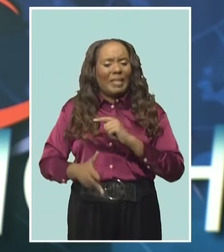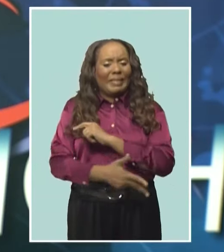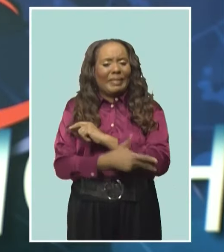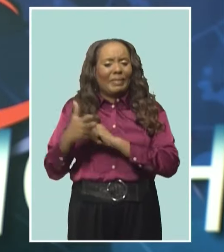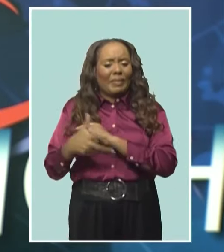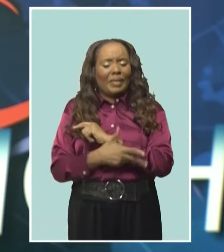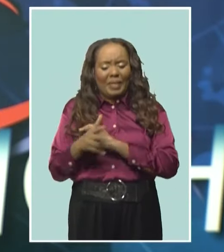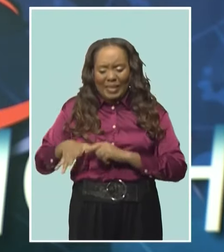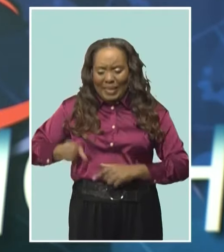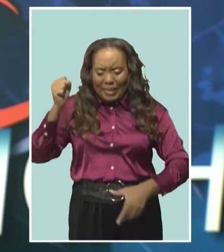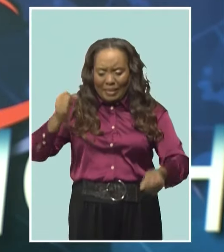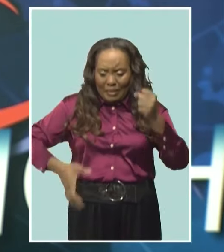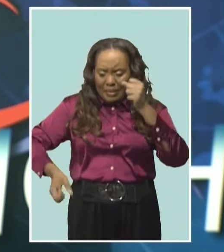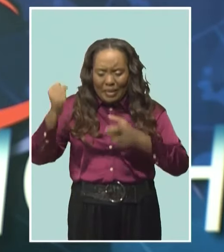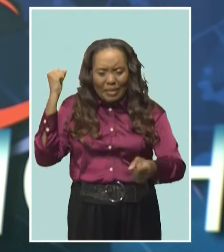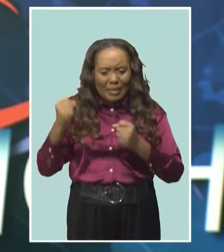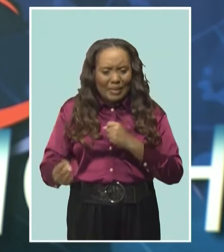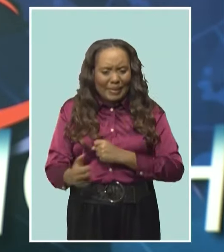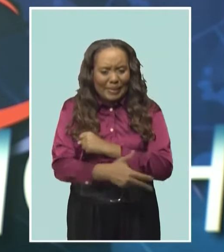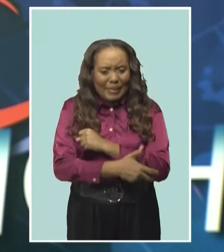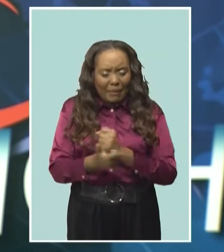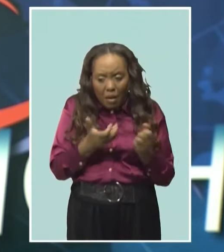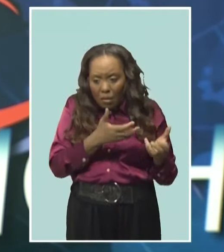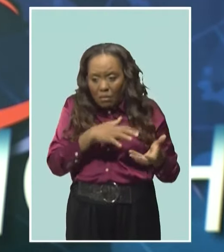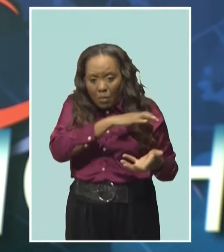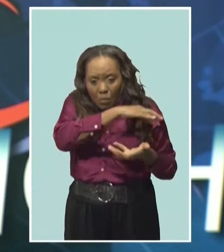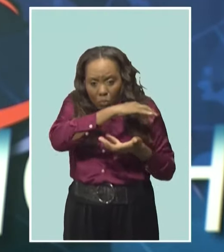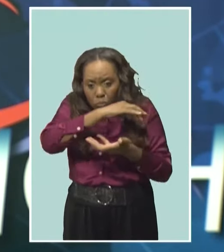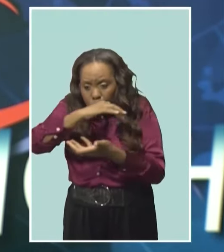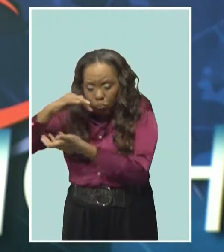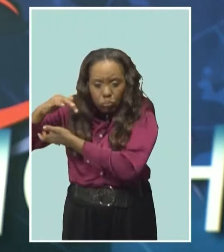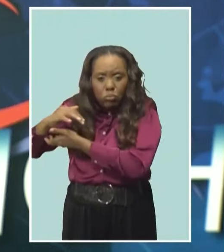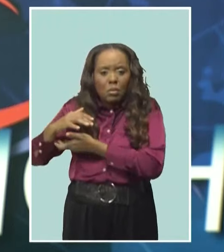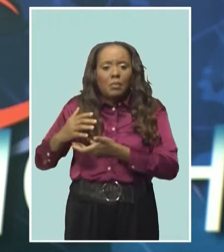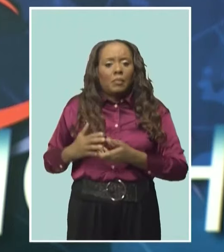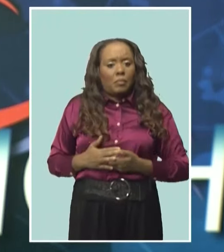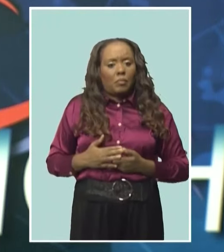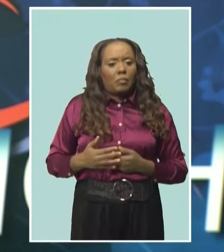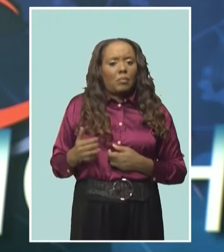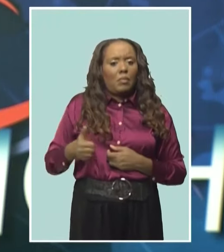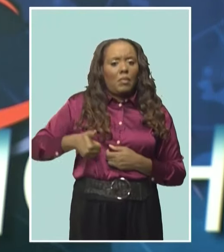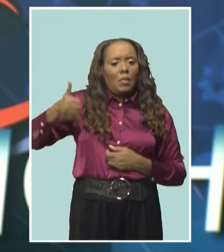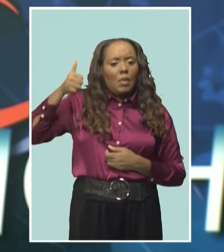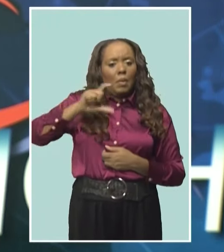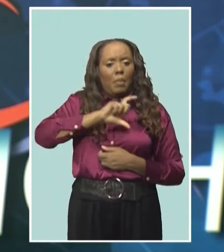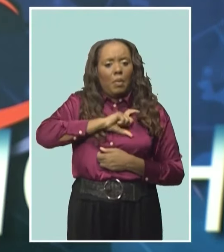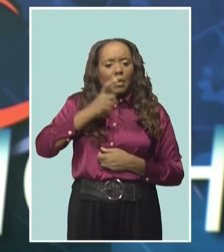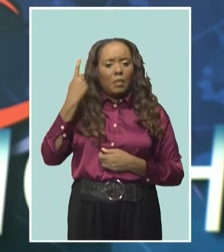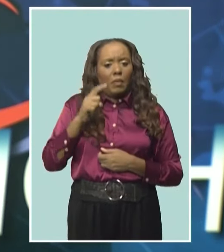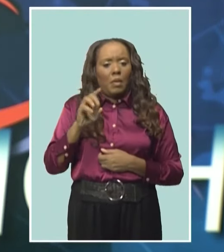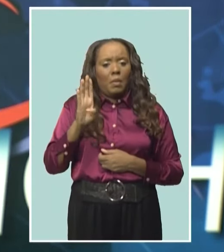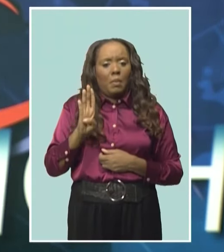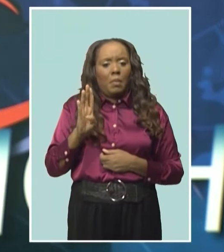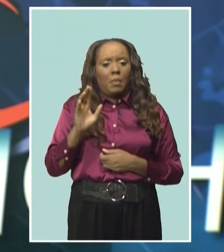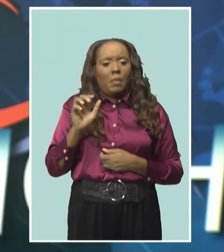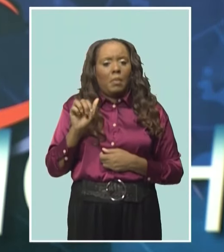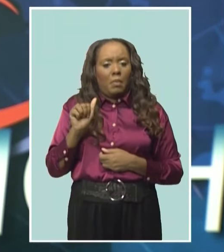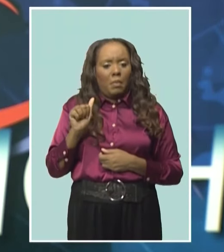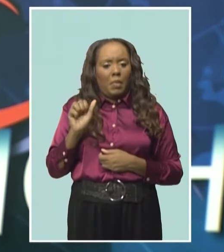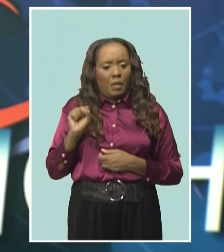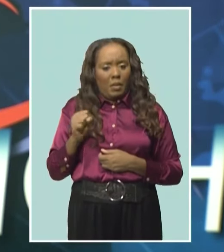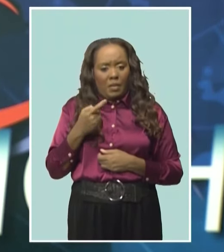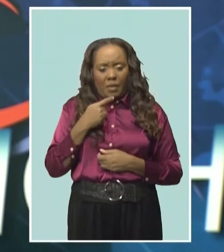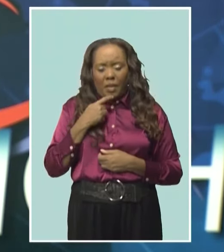larceny. According to Chief Executive Officer of the Barbados Agricultural Society, James Paul, crop thieves are getting bolder.